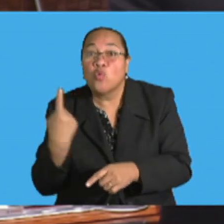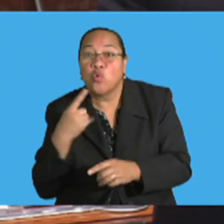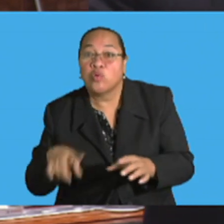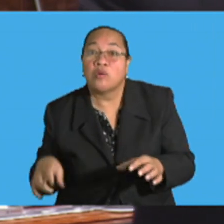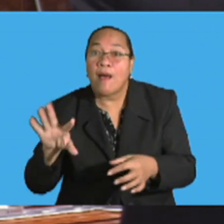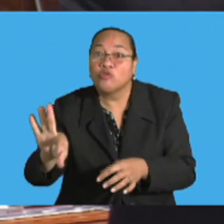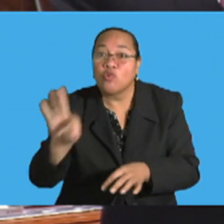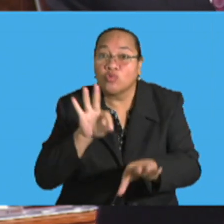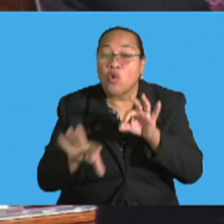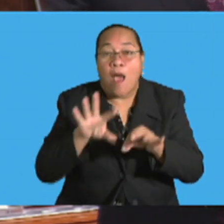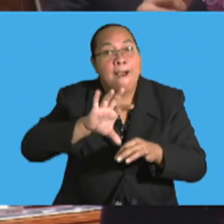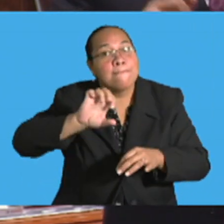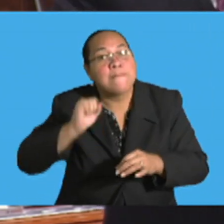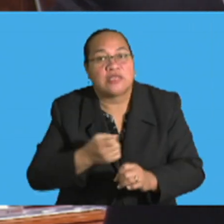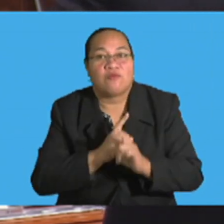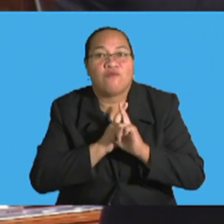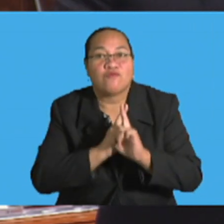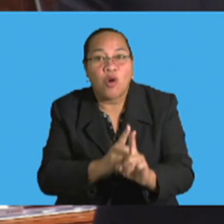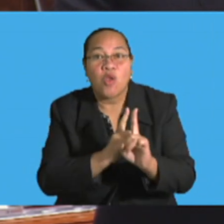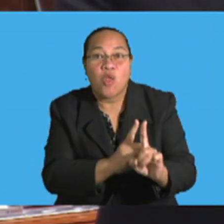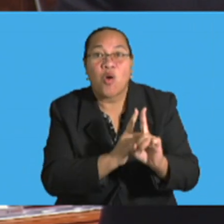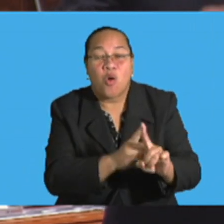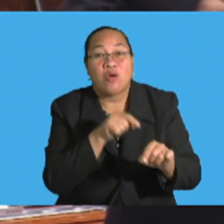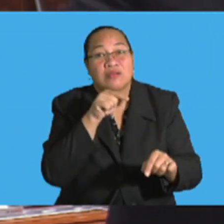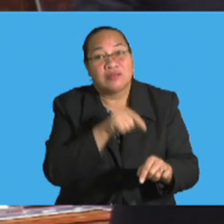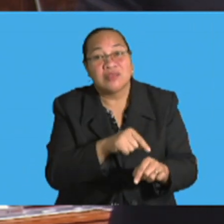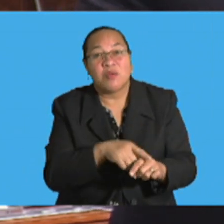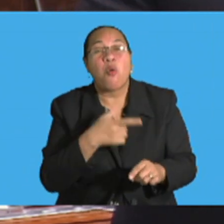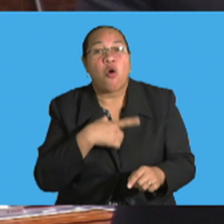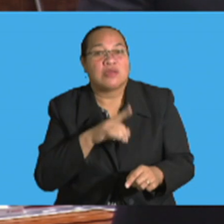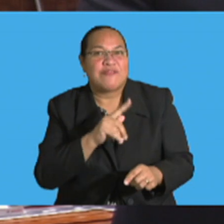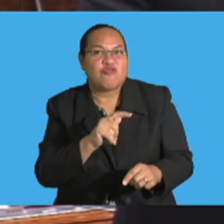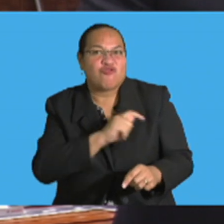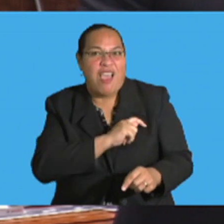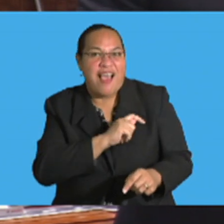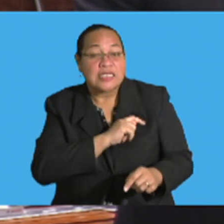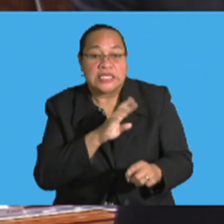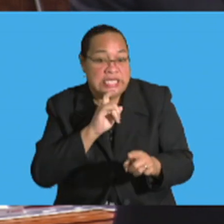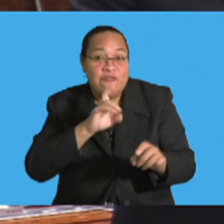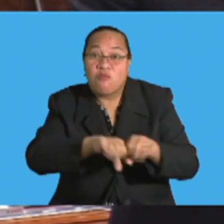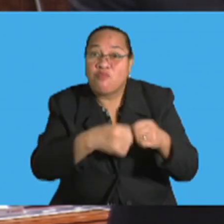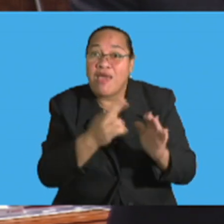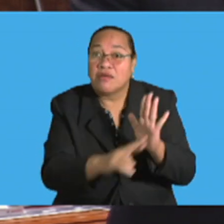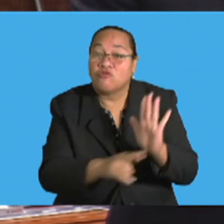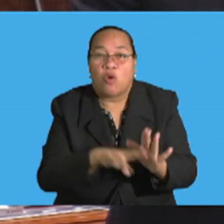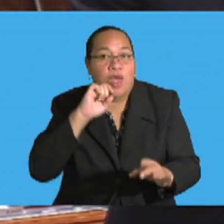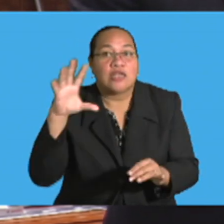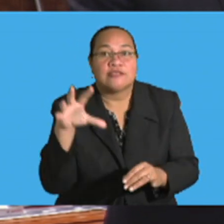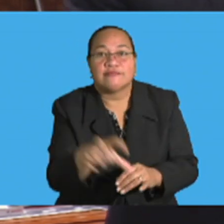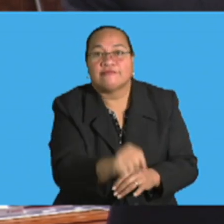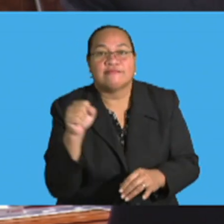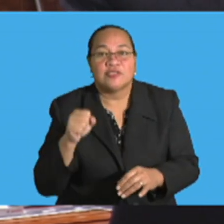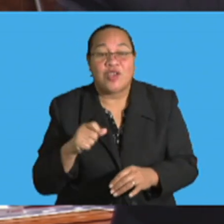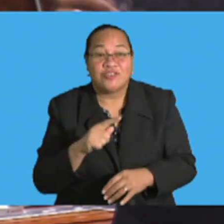sitting in a limited liability company, even in a statutory body or even a trust, where they're caught by this particular provision in the Companies